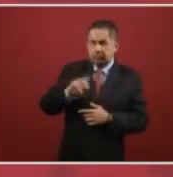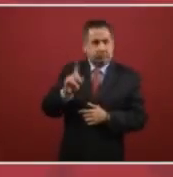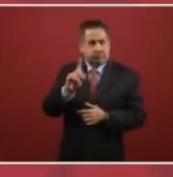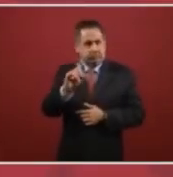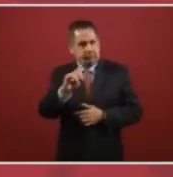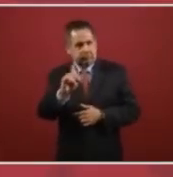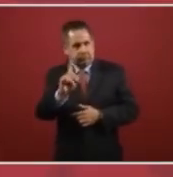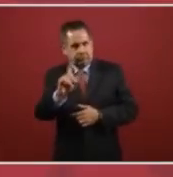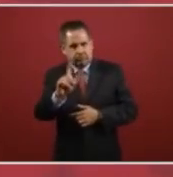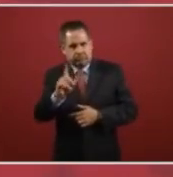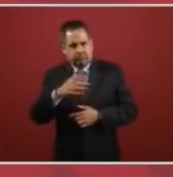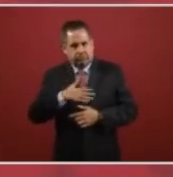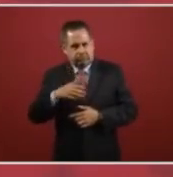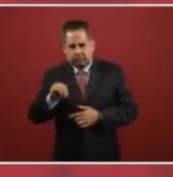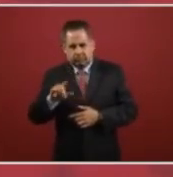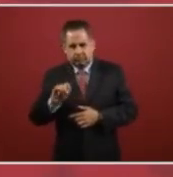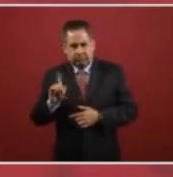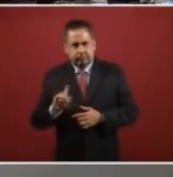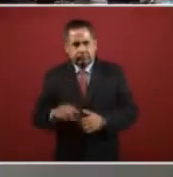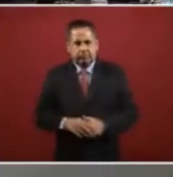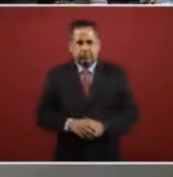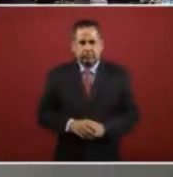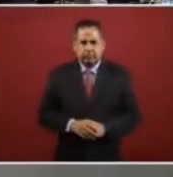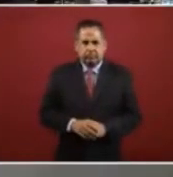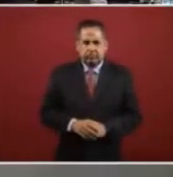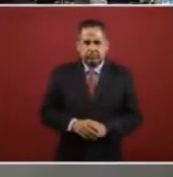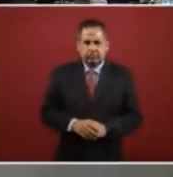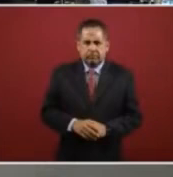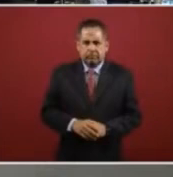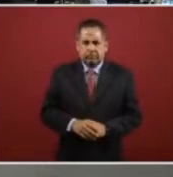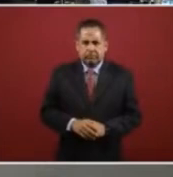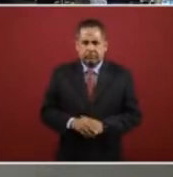From Millennia? No? No.